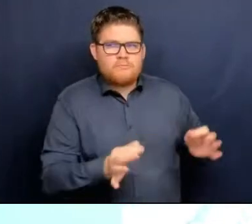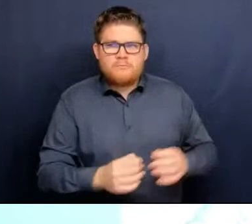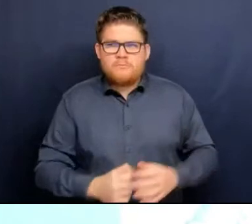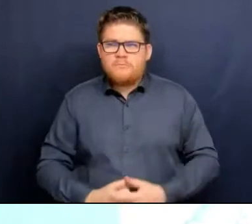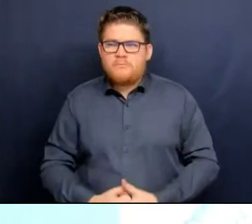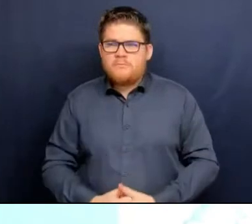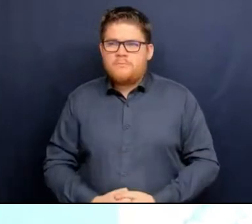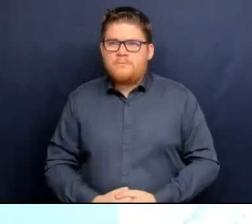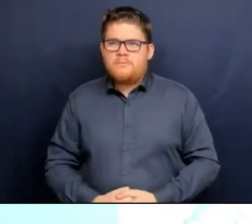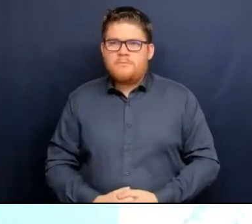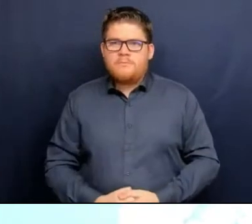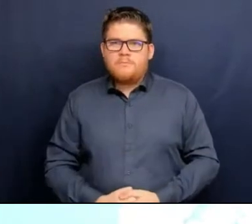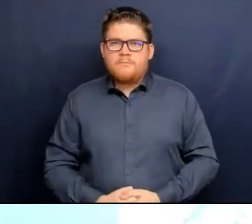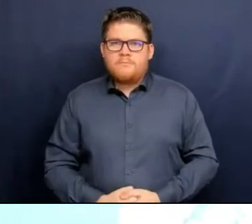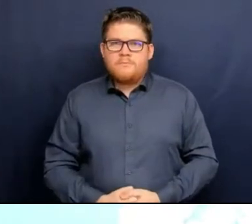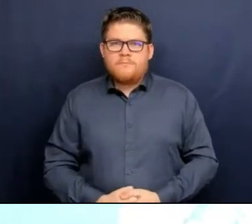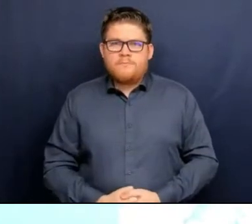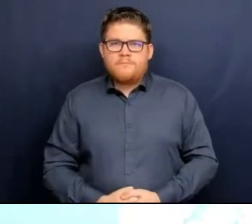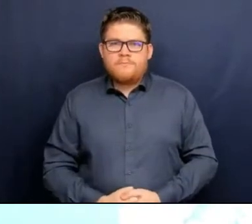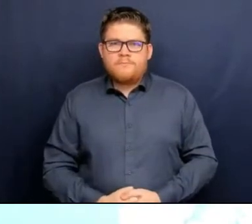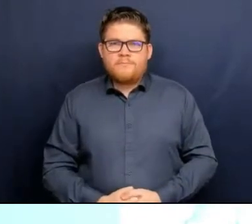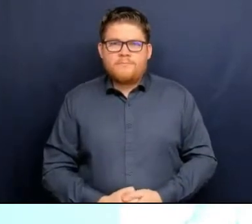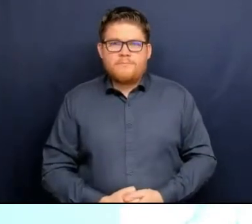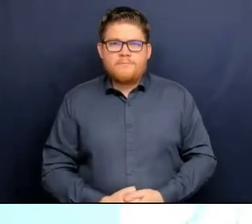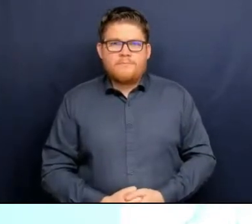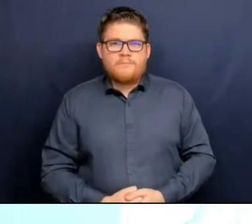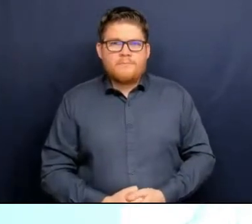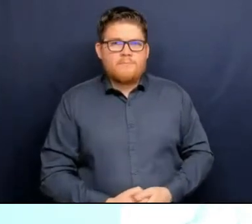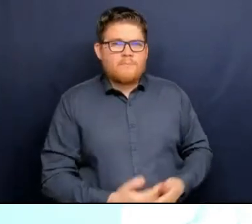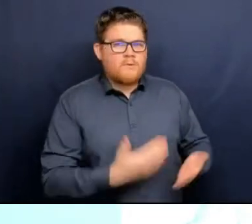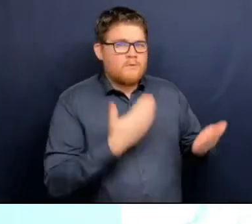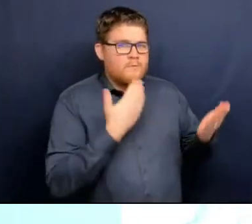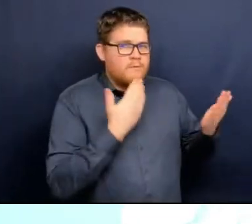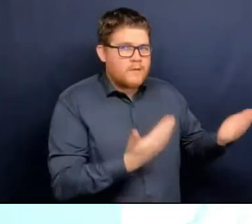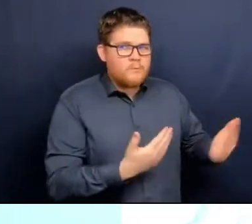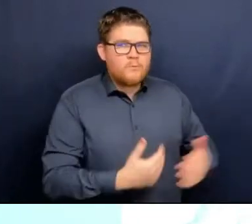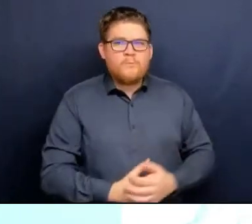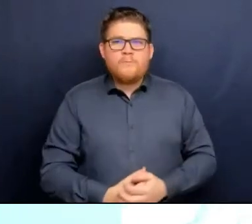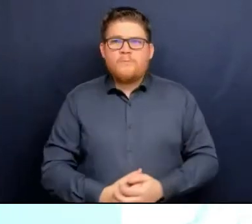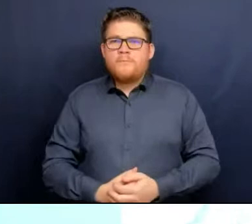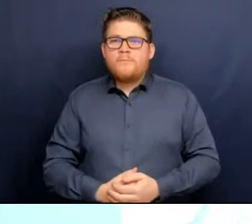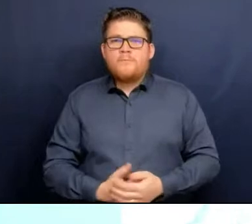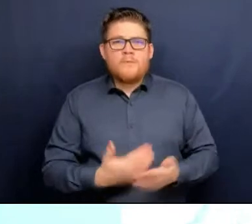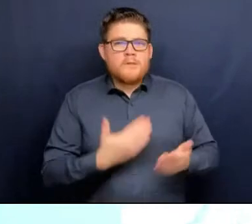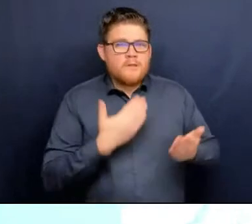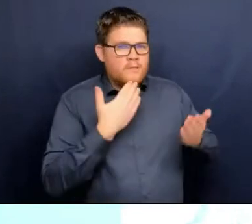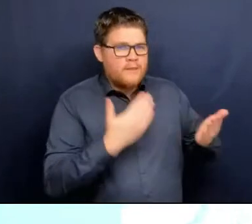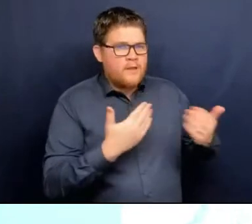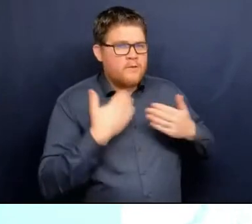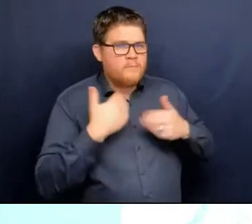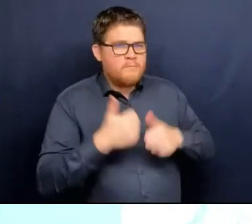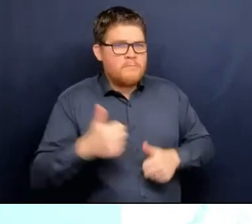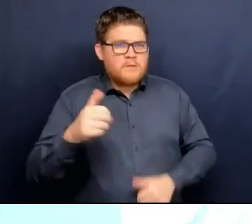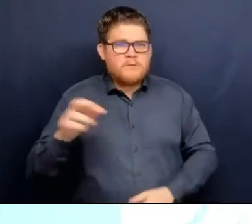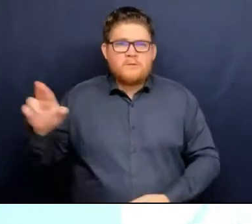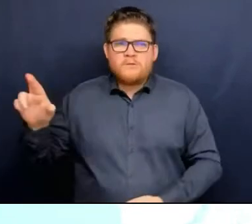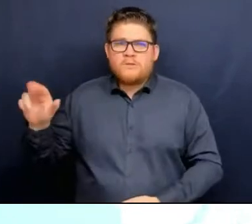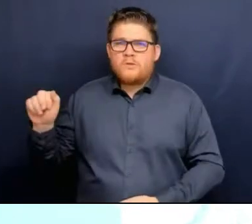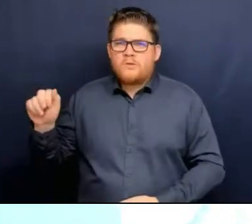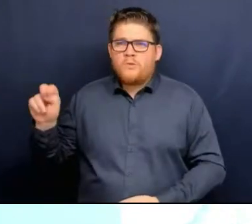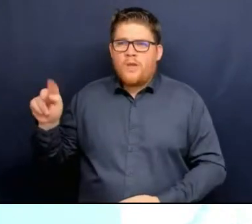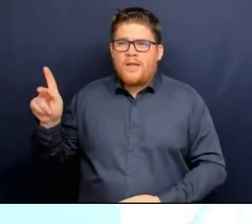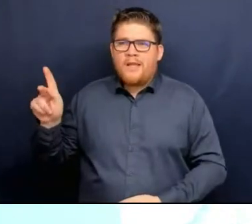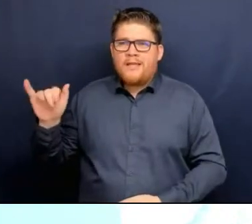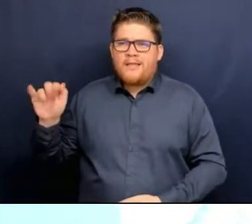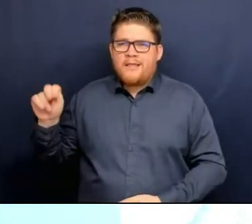Firstly, thank you to Minister Rankin, and thank you to Premier for